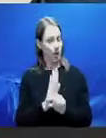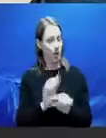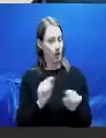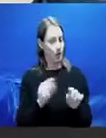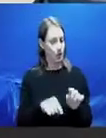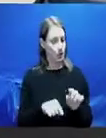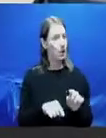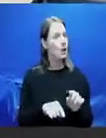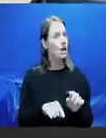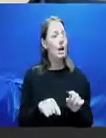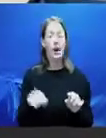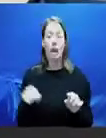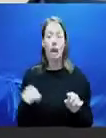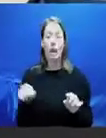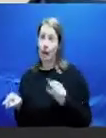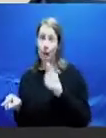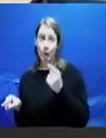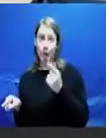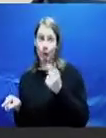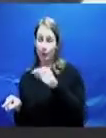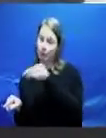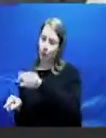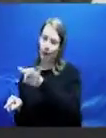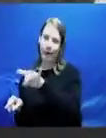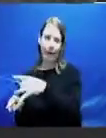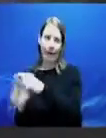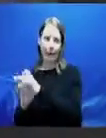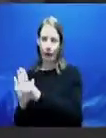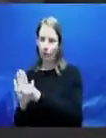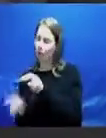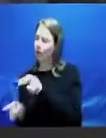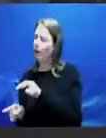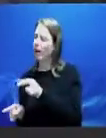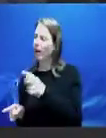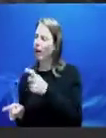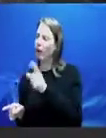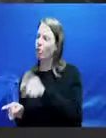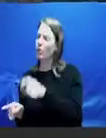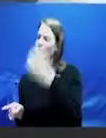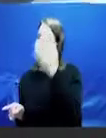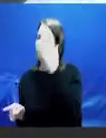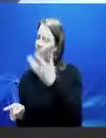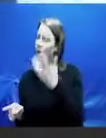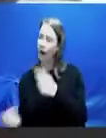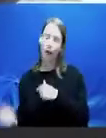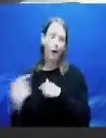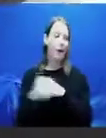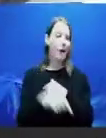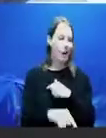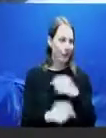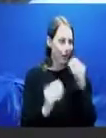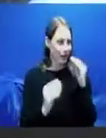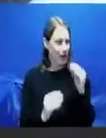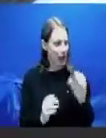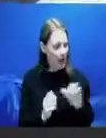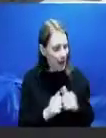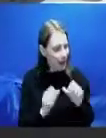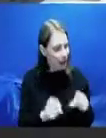for geometry to create a task about dilations. How can you compare 5 to 10, 9 to